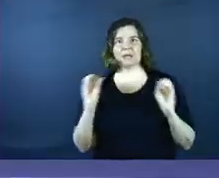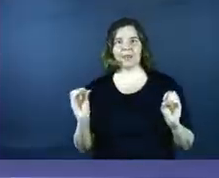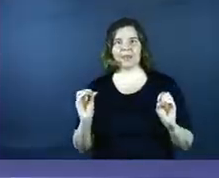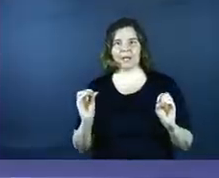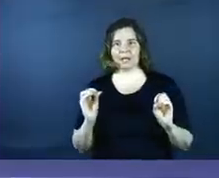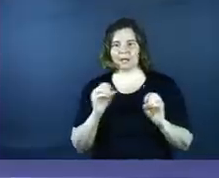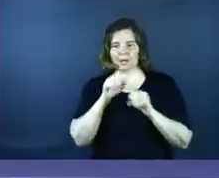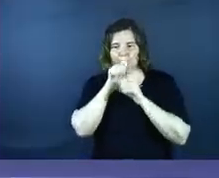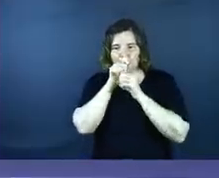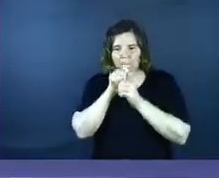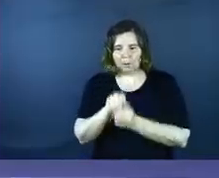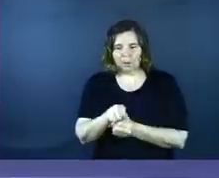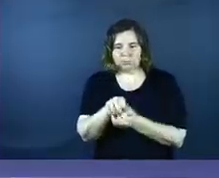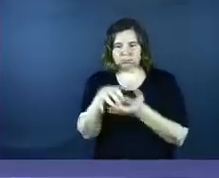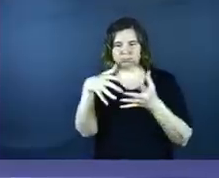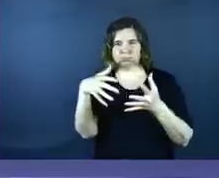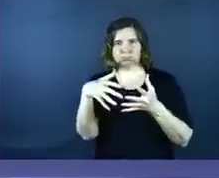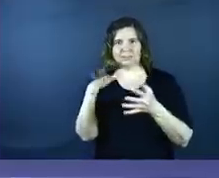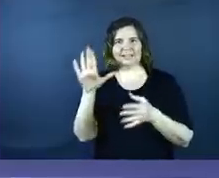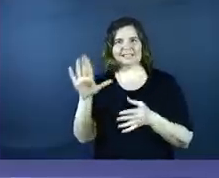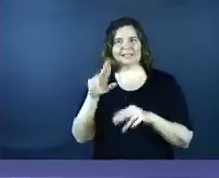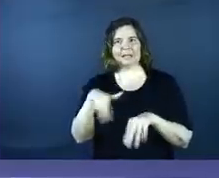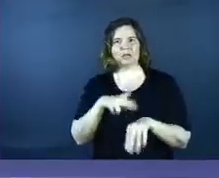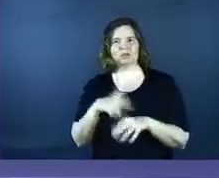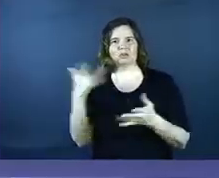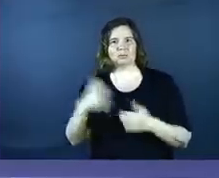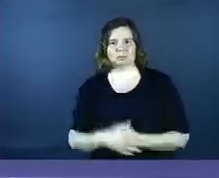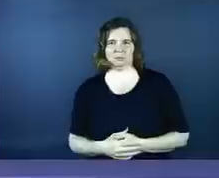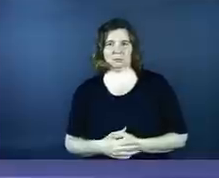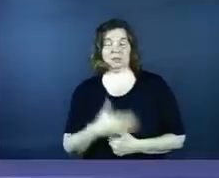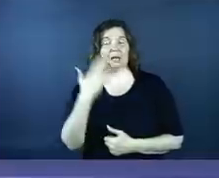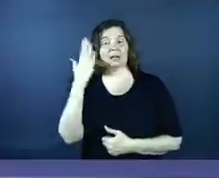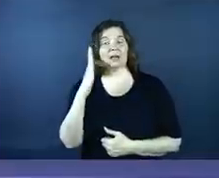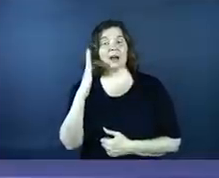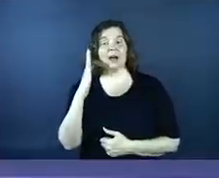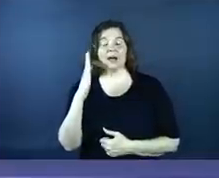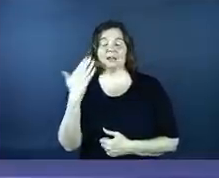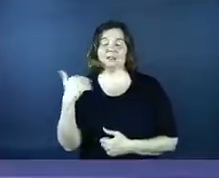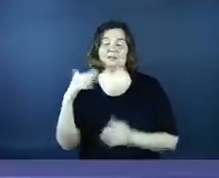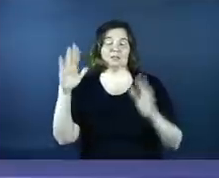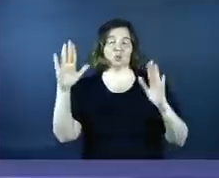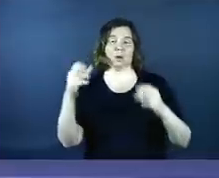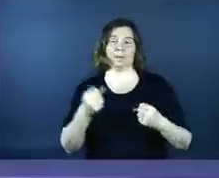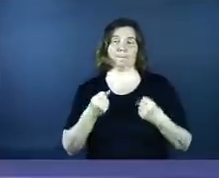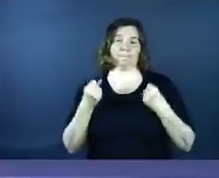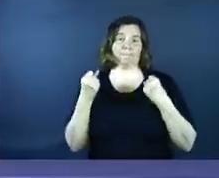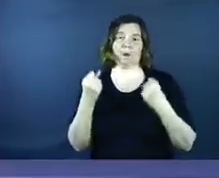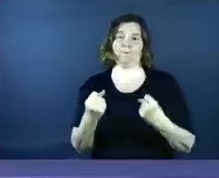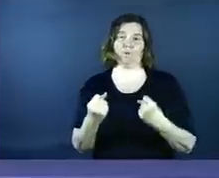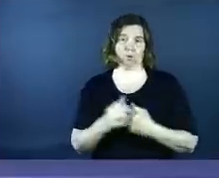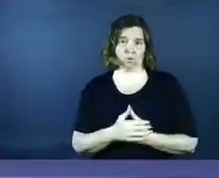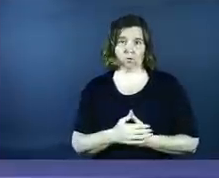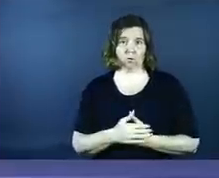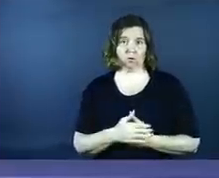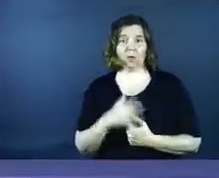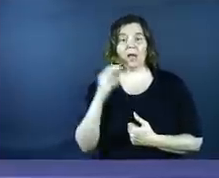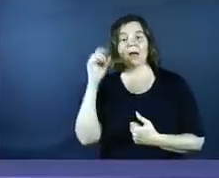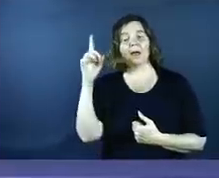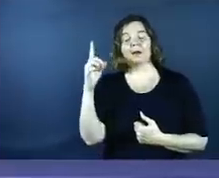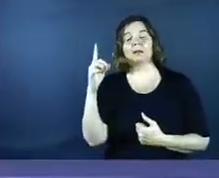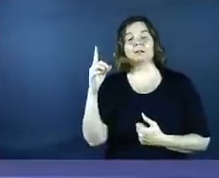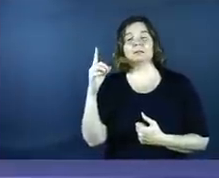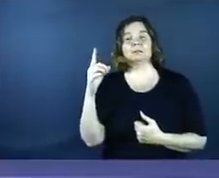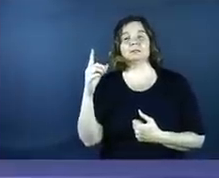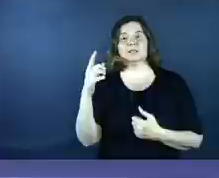nothing. It's his nature. God is incredibly powerful, and he is